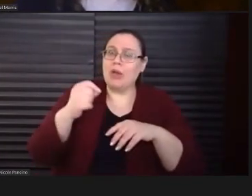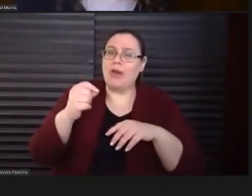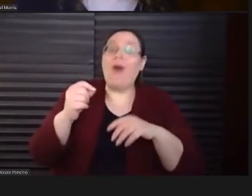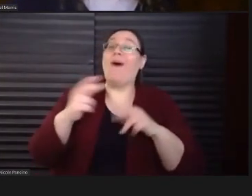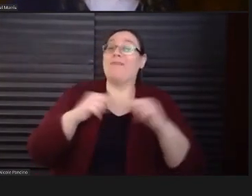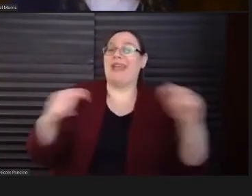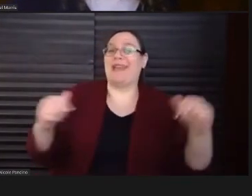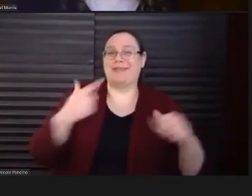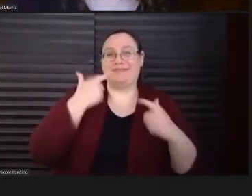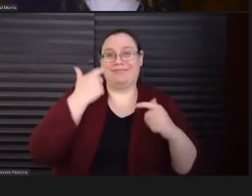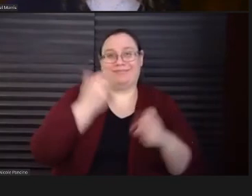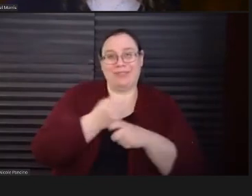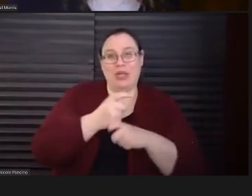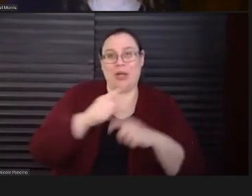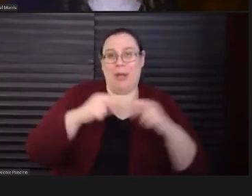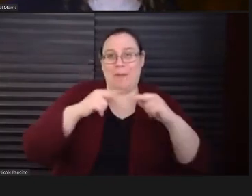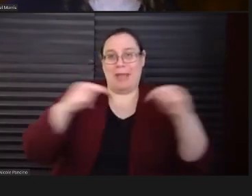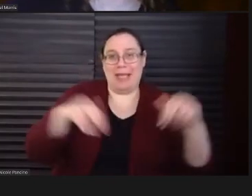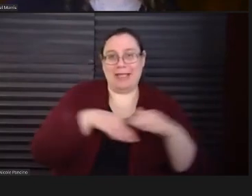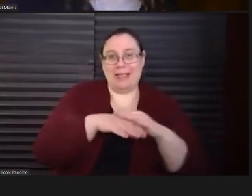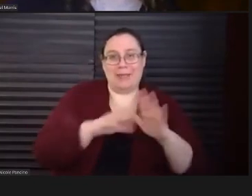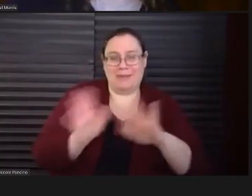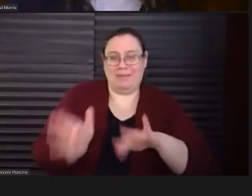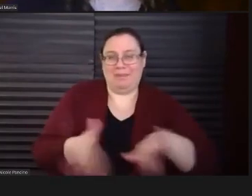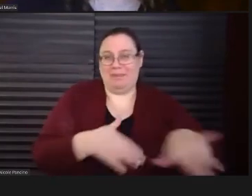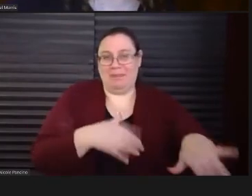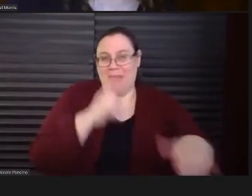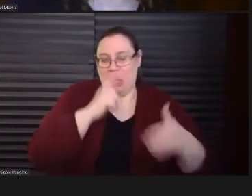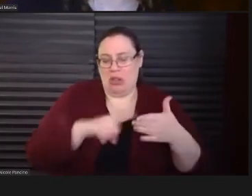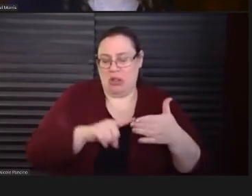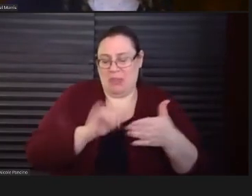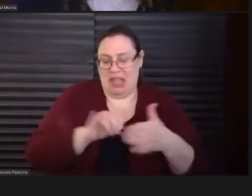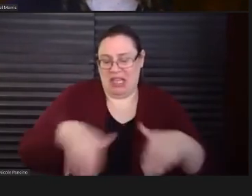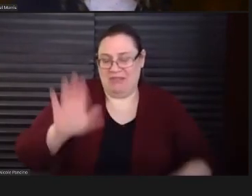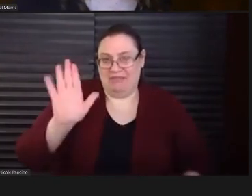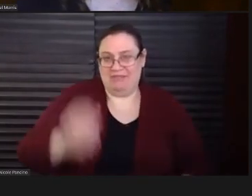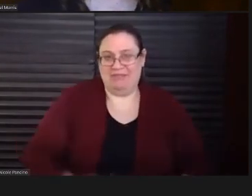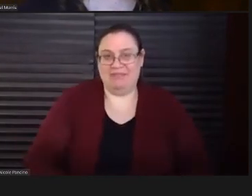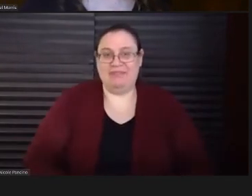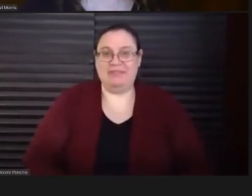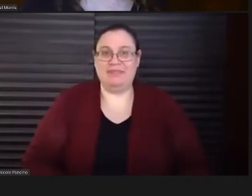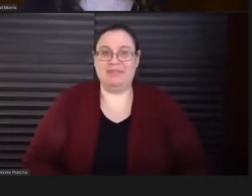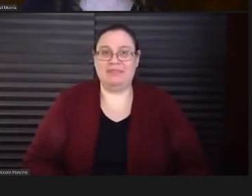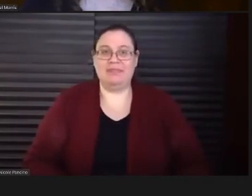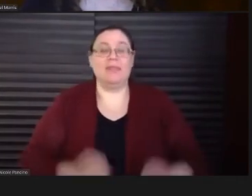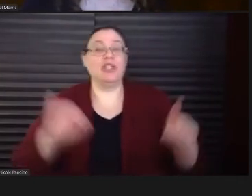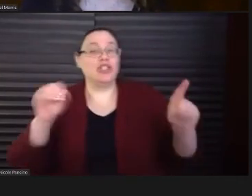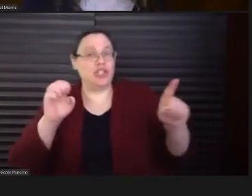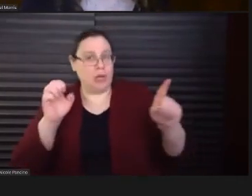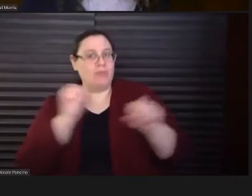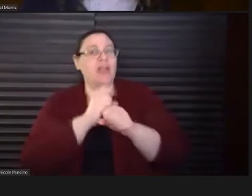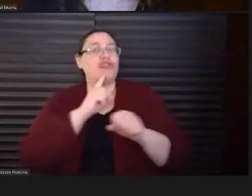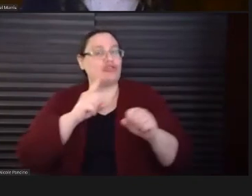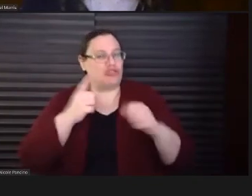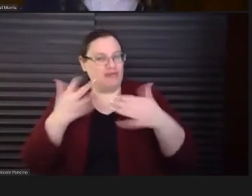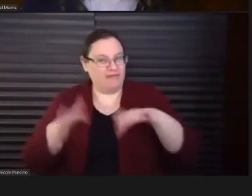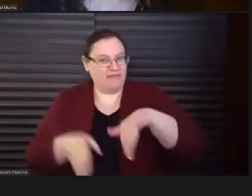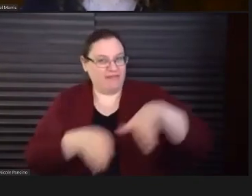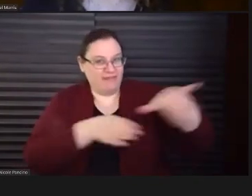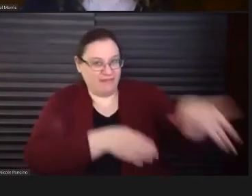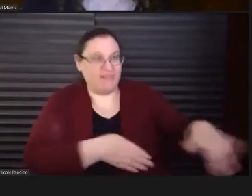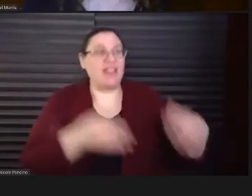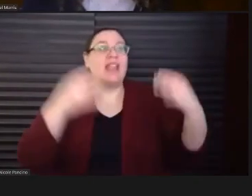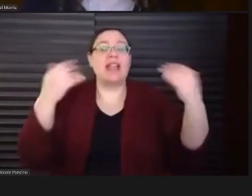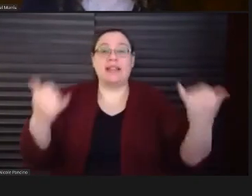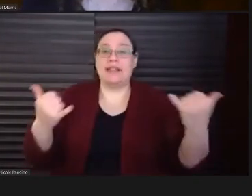but don't look that one up yet. Okay. So I wanted to make sure that we got that out of the way first, but now I'm going to let